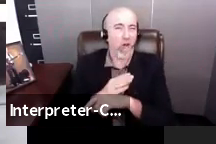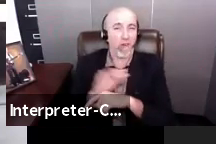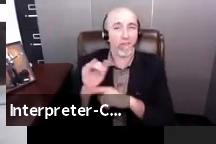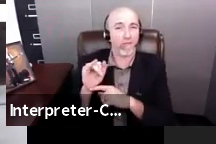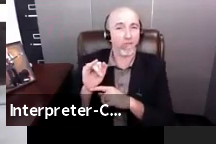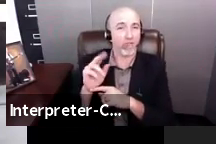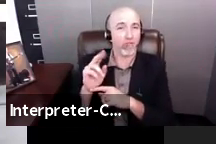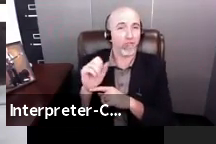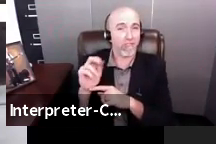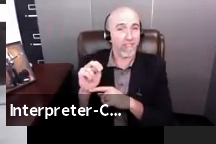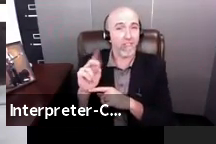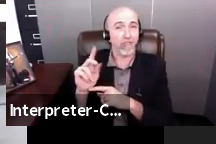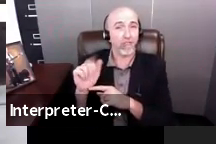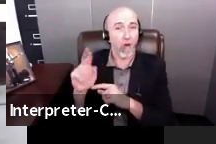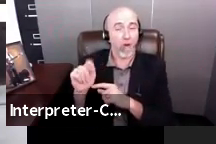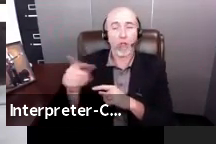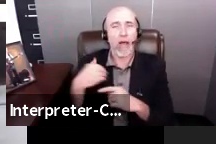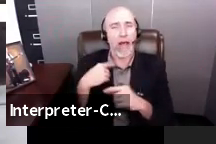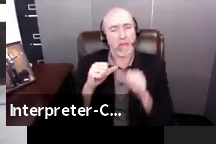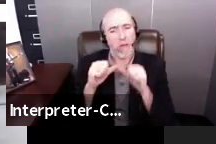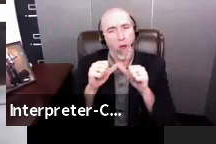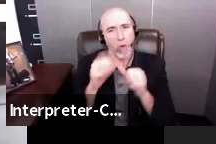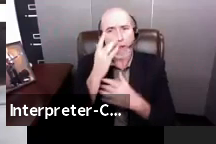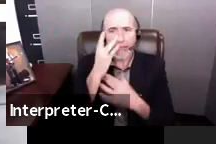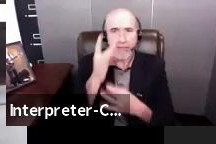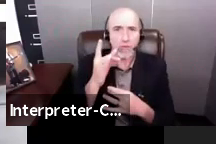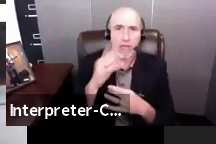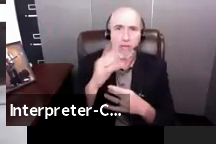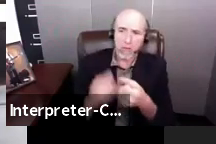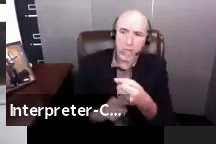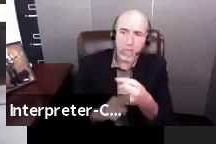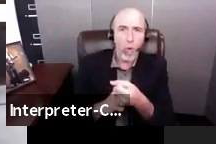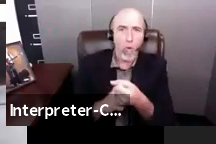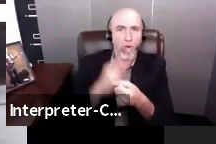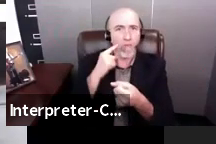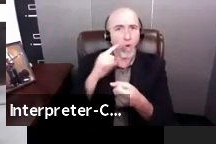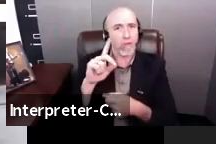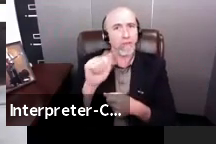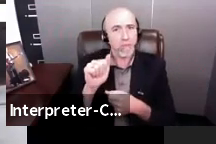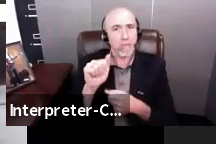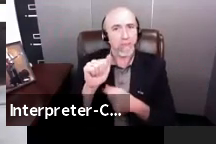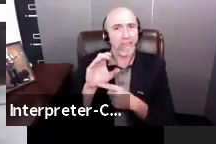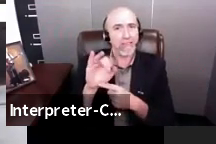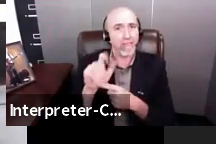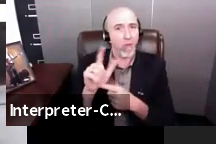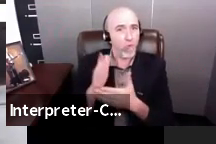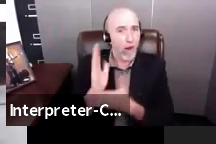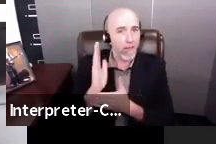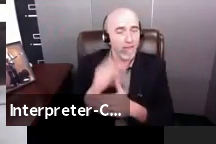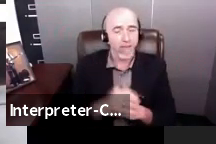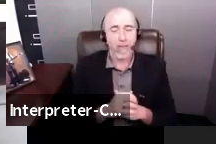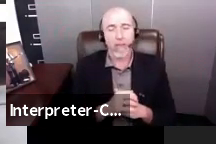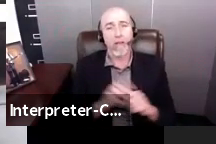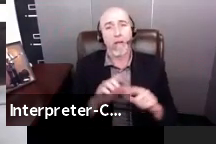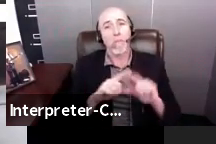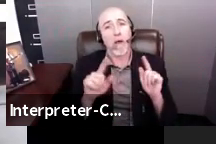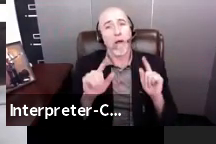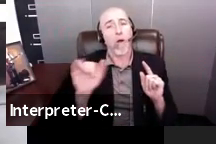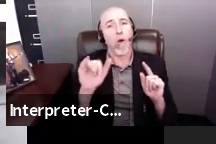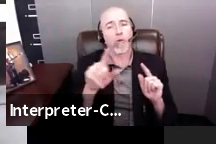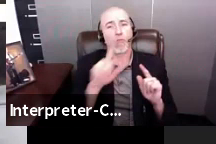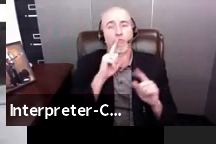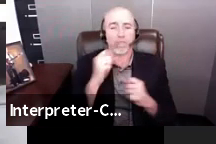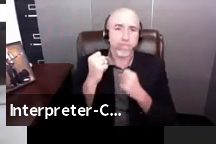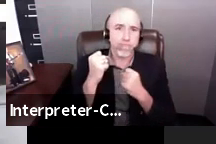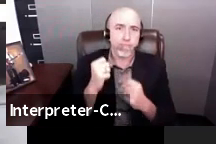has ongoing interest in support of disability civil rights, but also is heavily